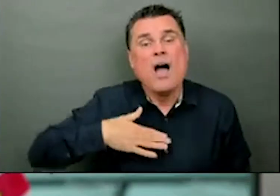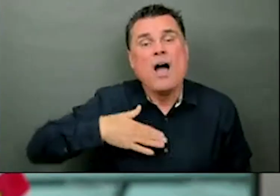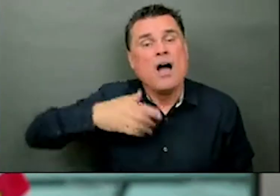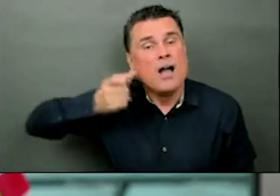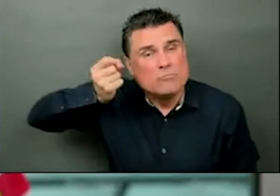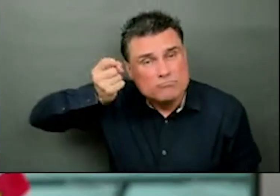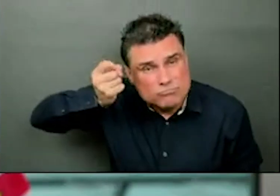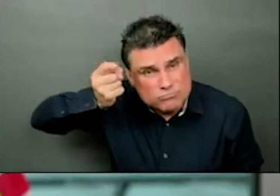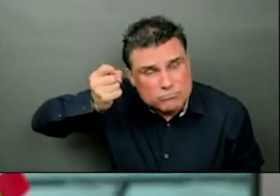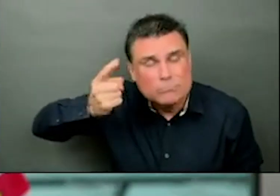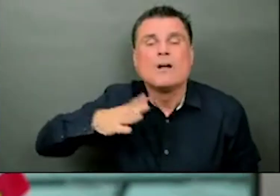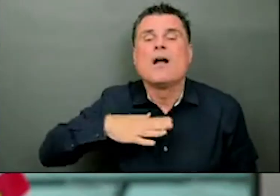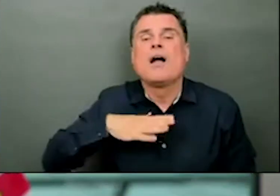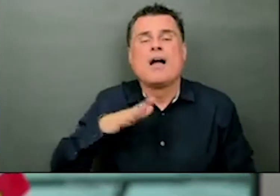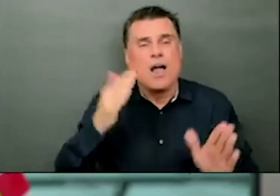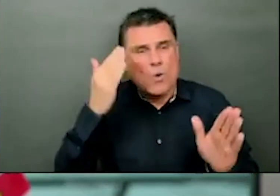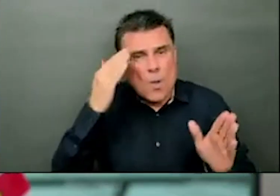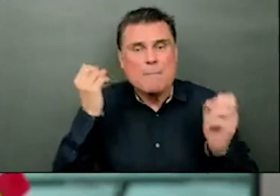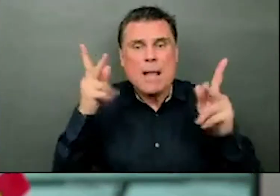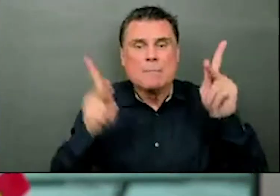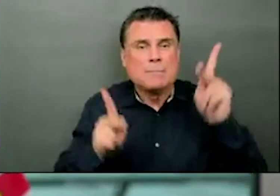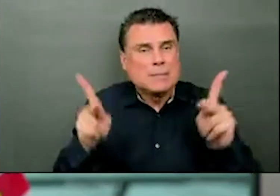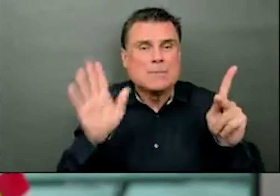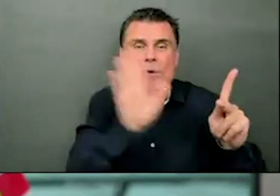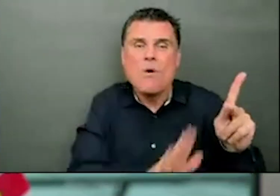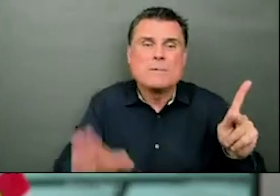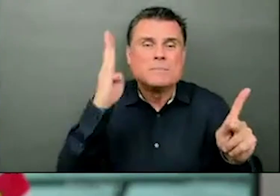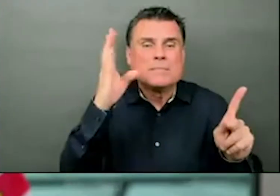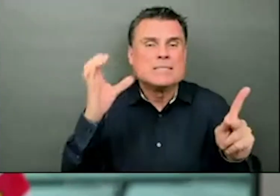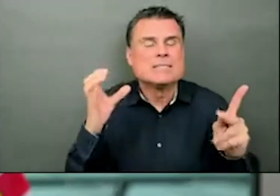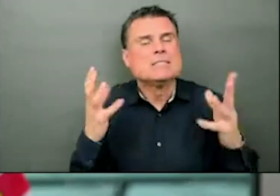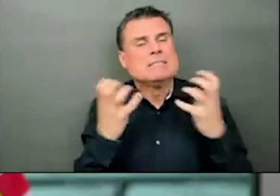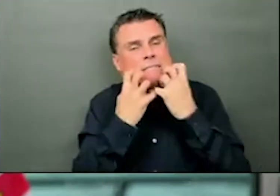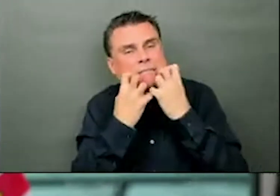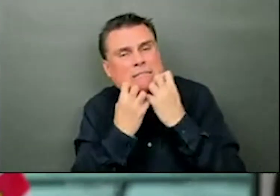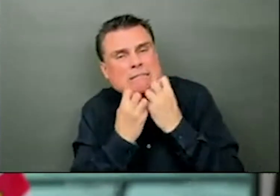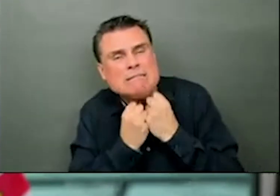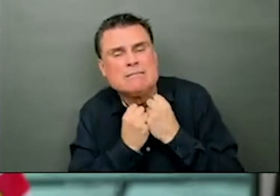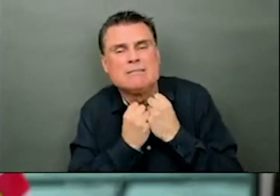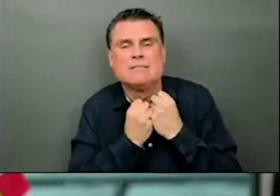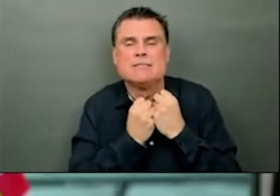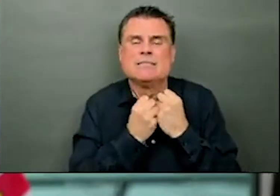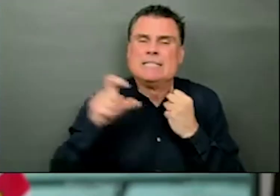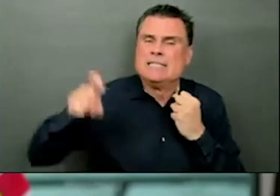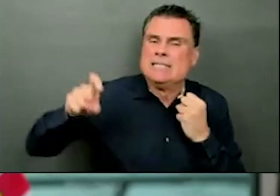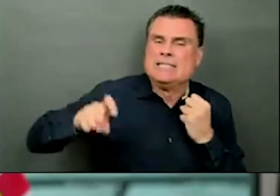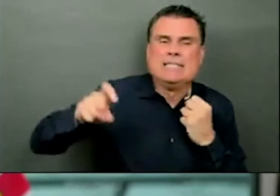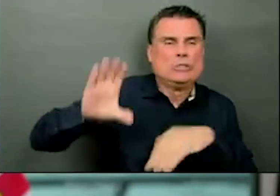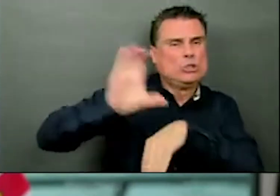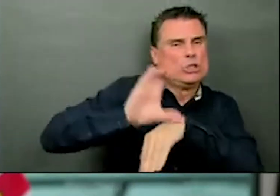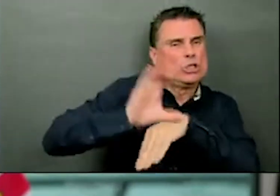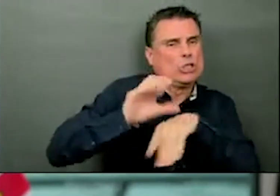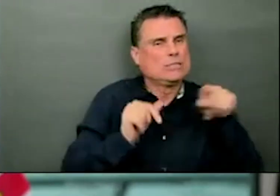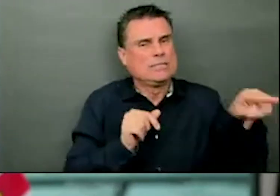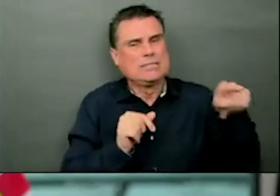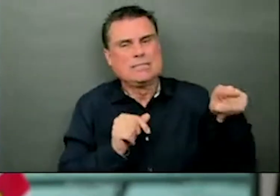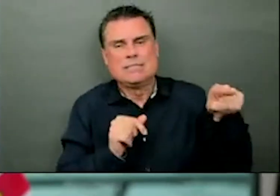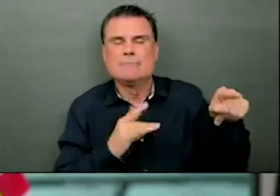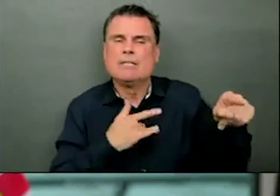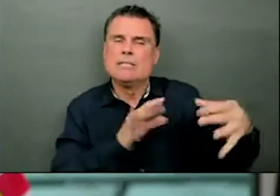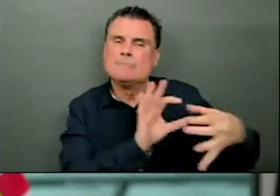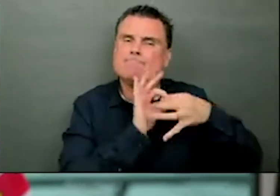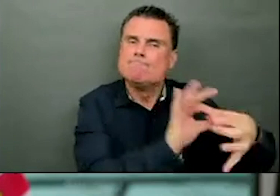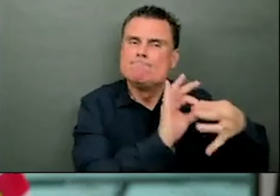across BC, and that's why we've been working with faith community leaders since March of last year. And we